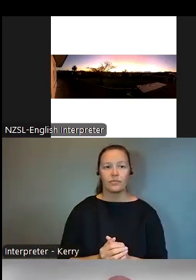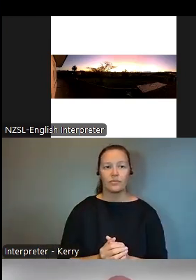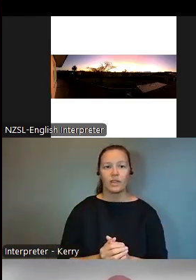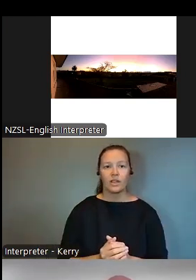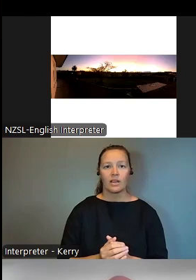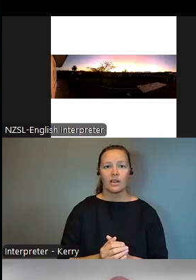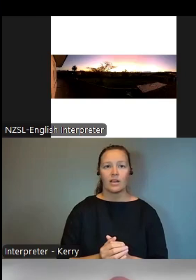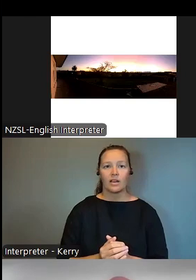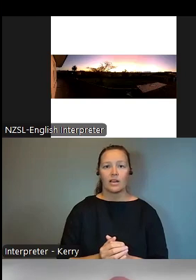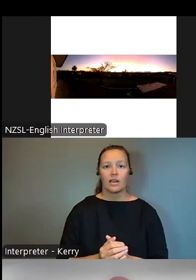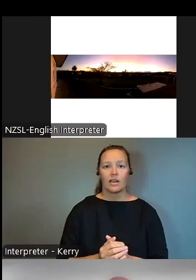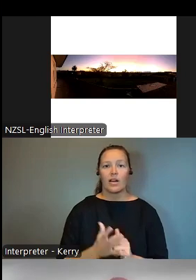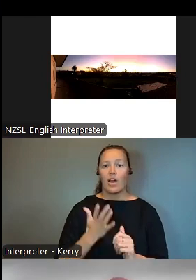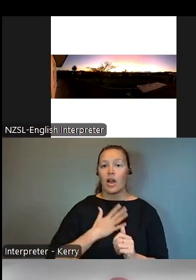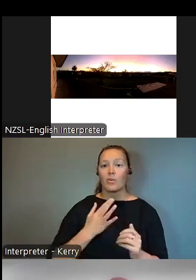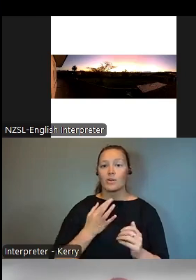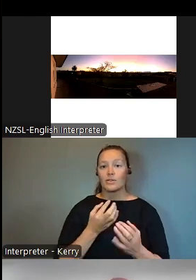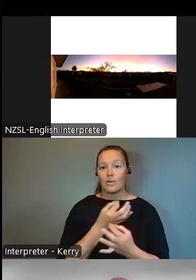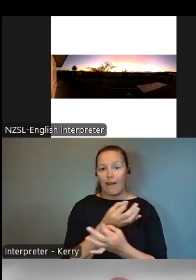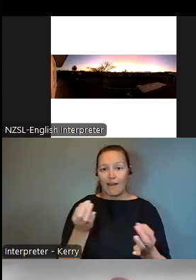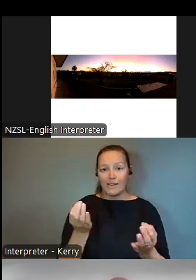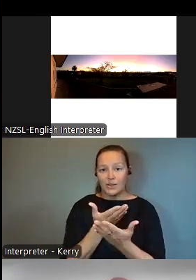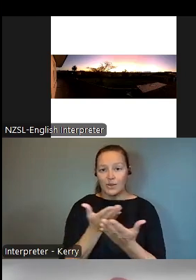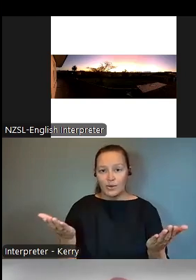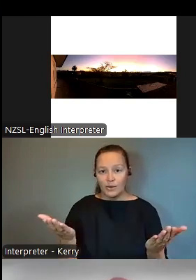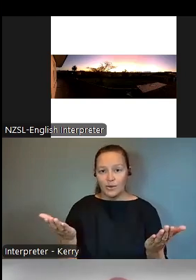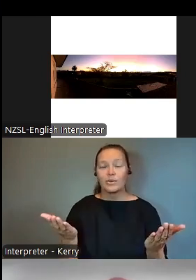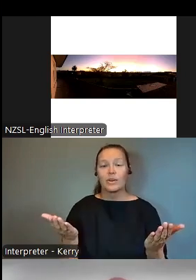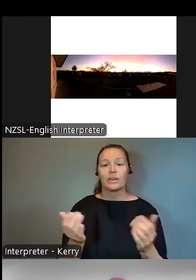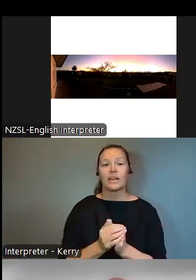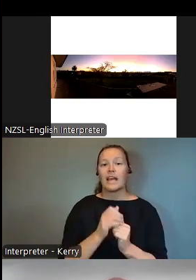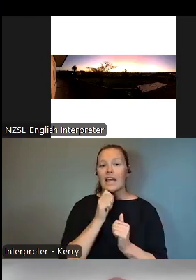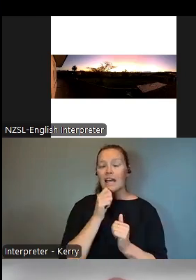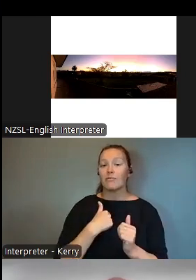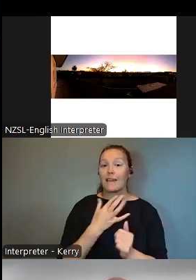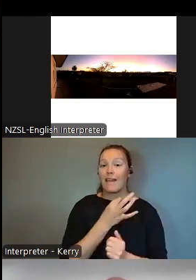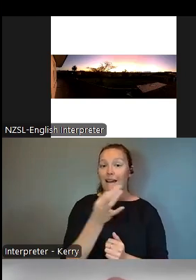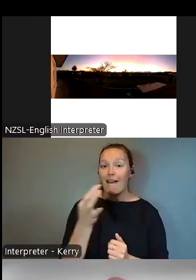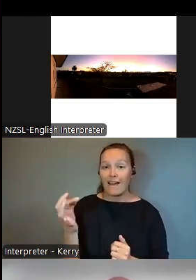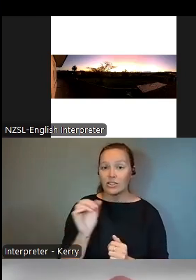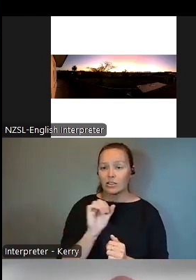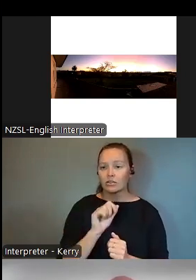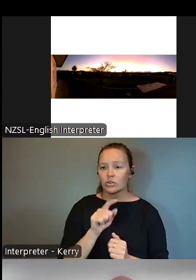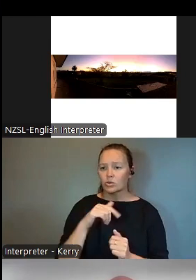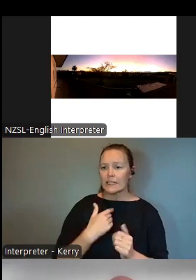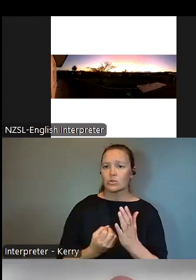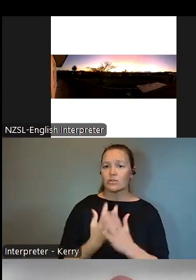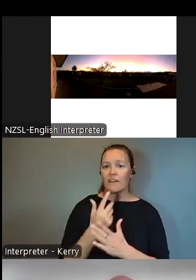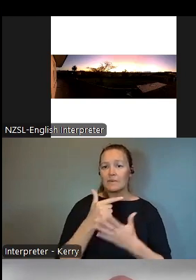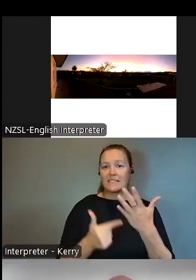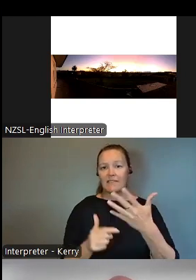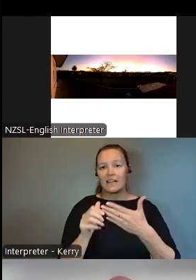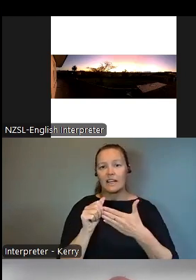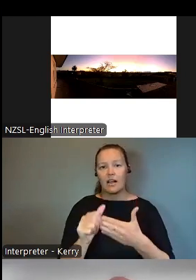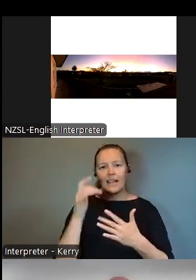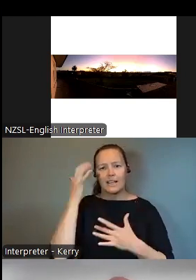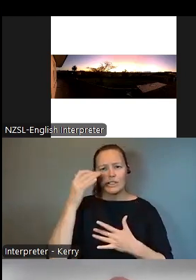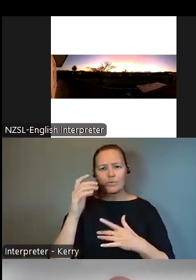like to do is throw to you to say, if I asked you to come up with 7 guiding principles, what would they